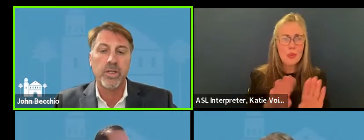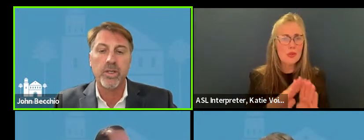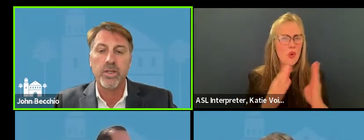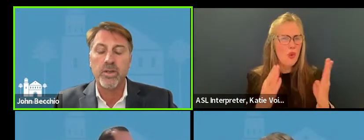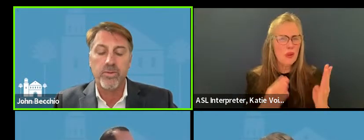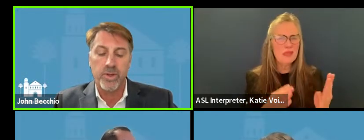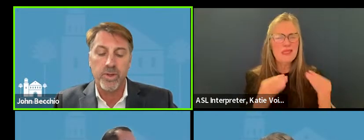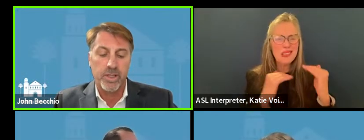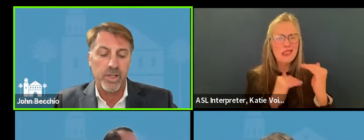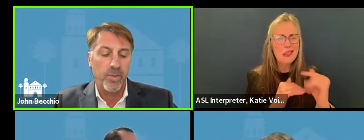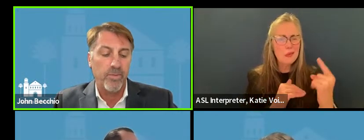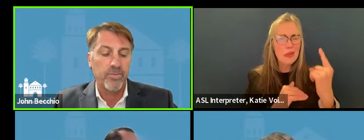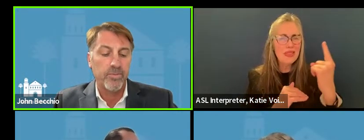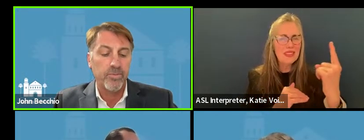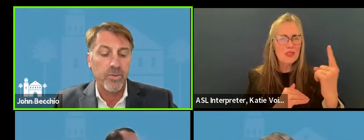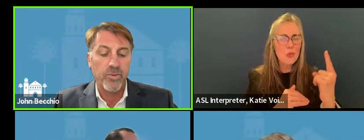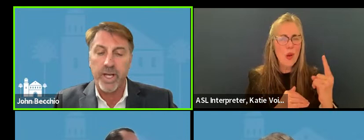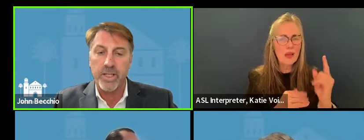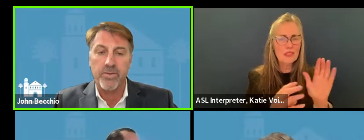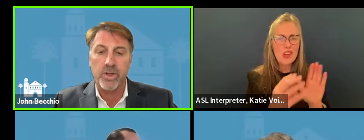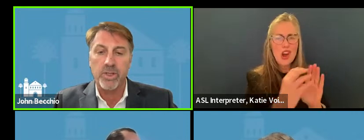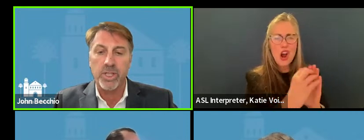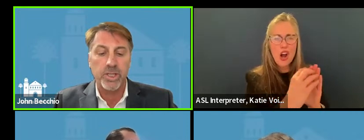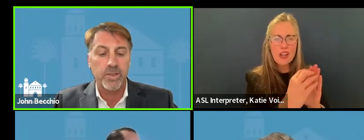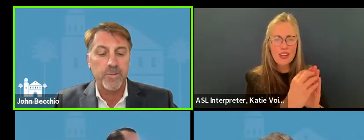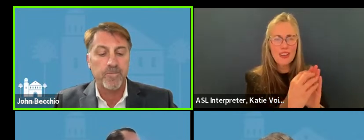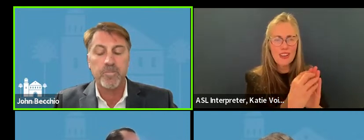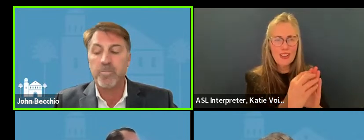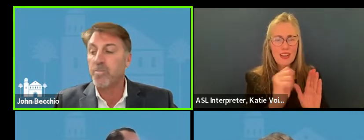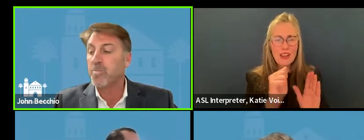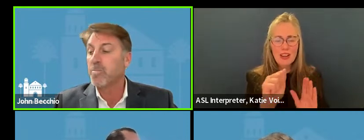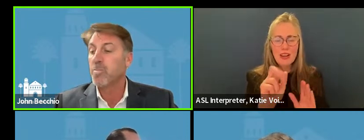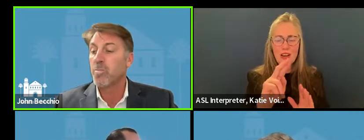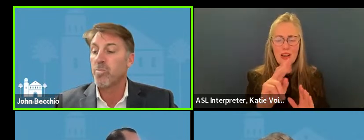article for this phase of negotiations.